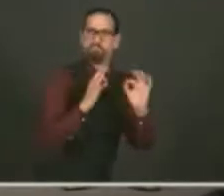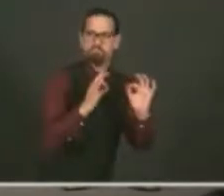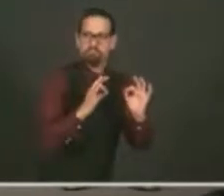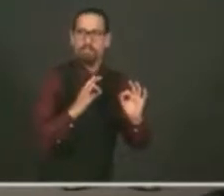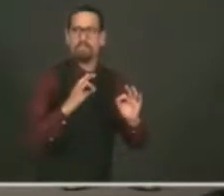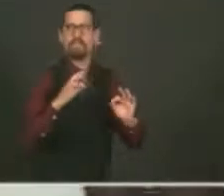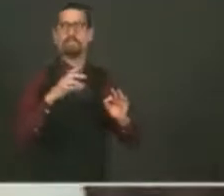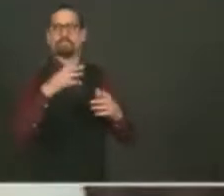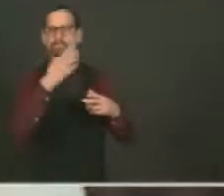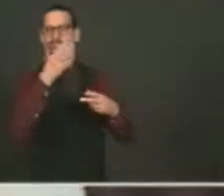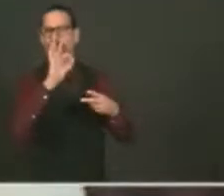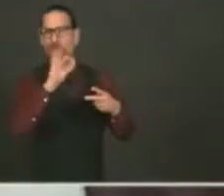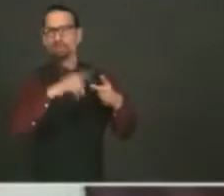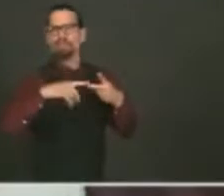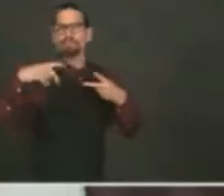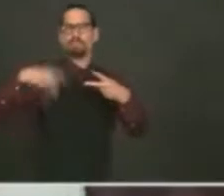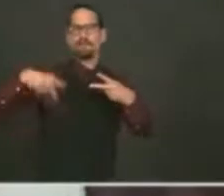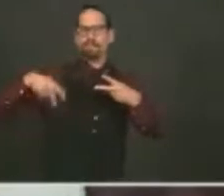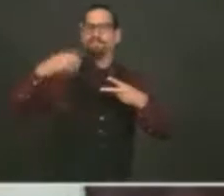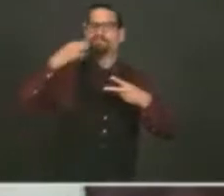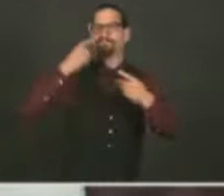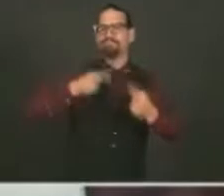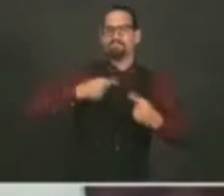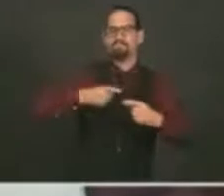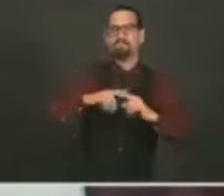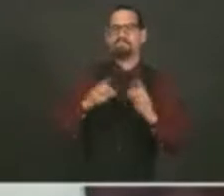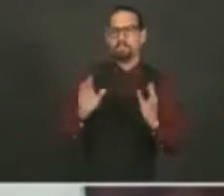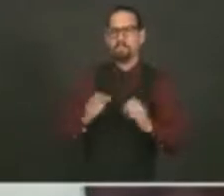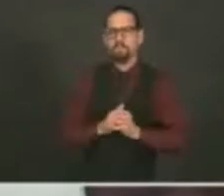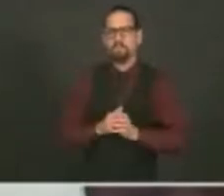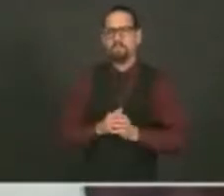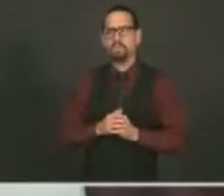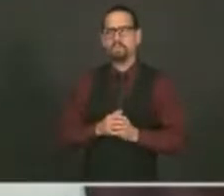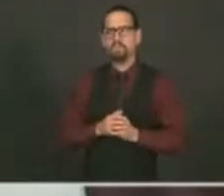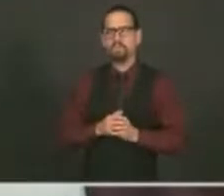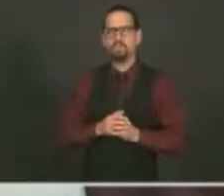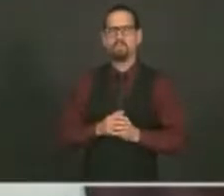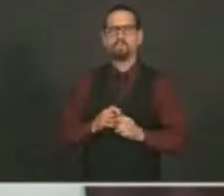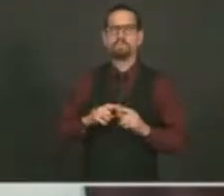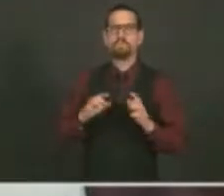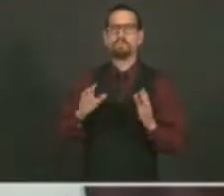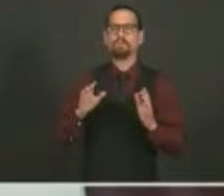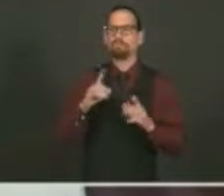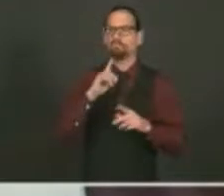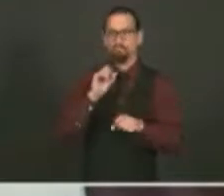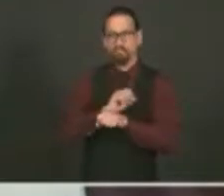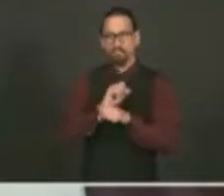stay hybrid. What's your response to that expectation not becoming a reality?